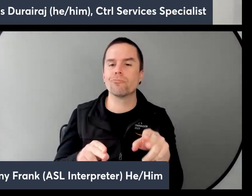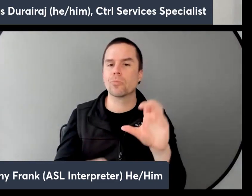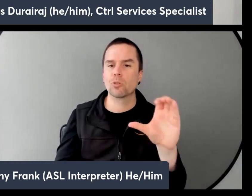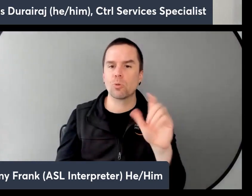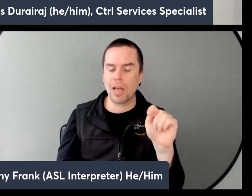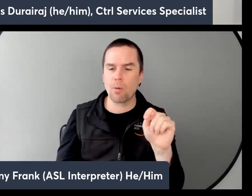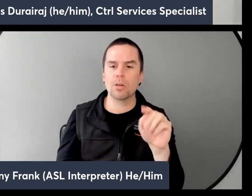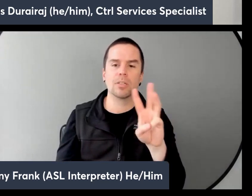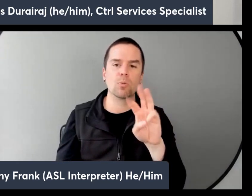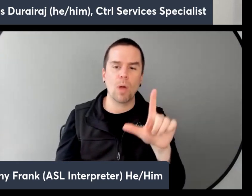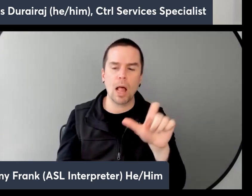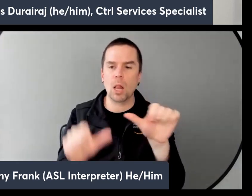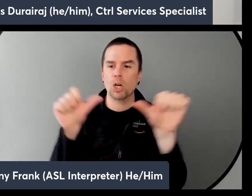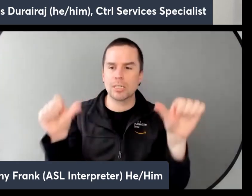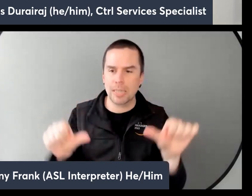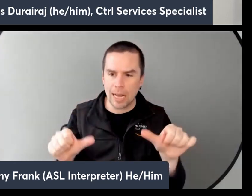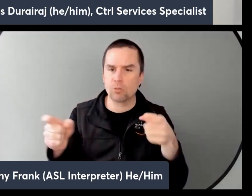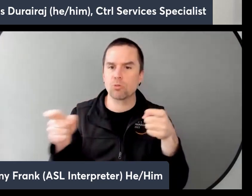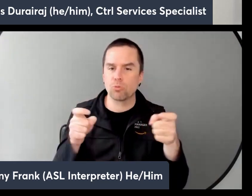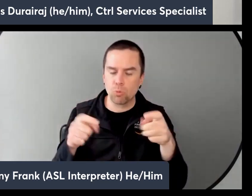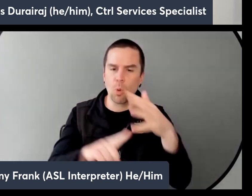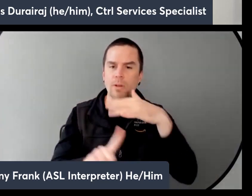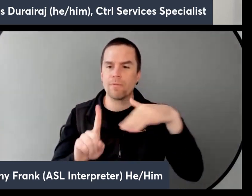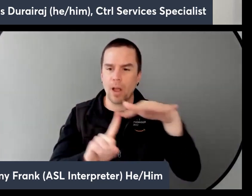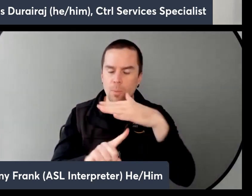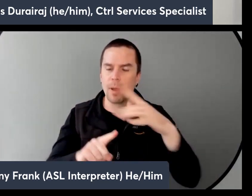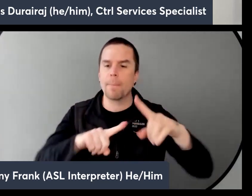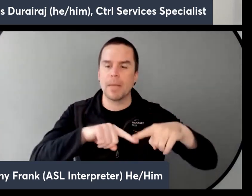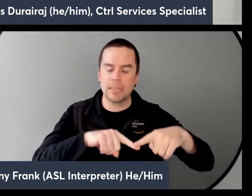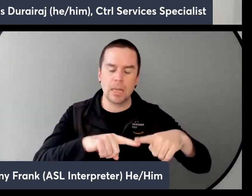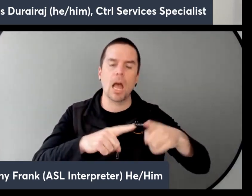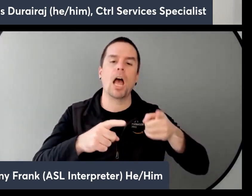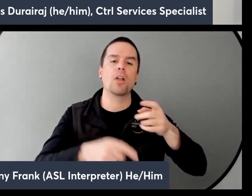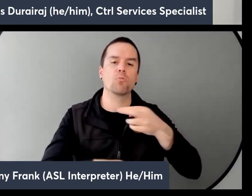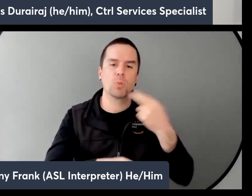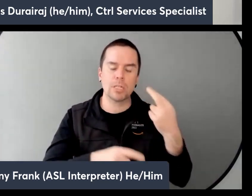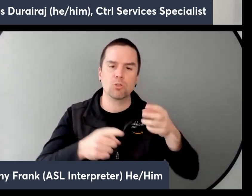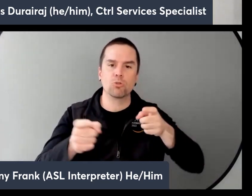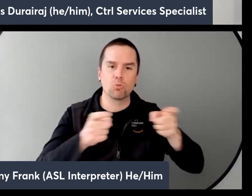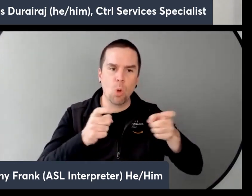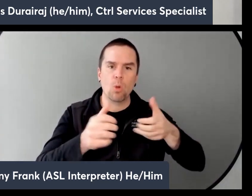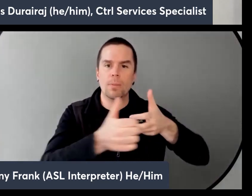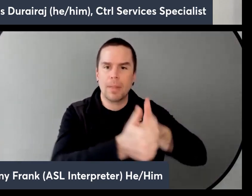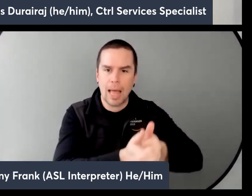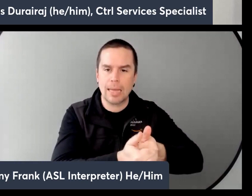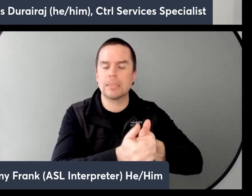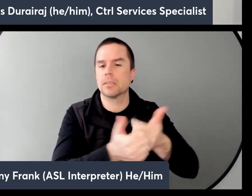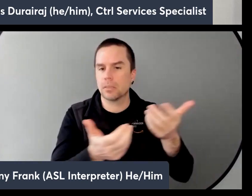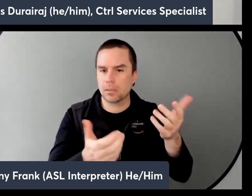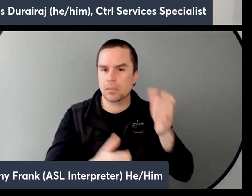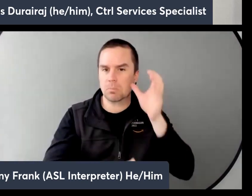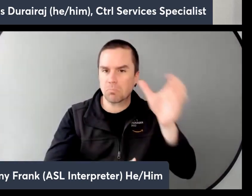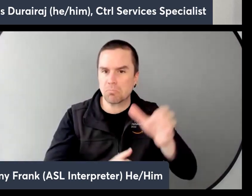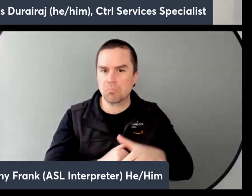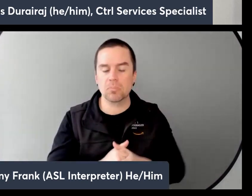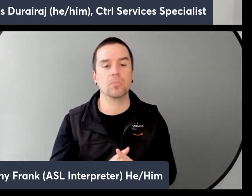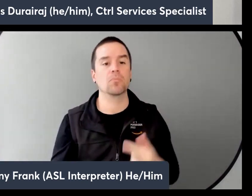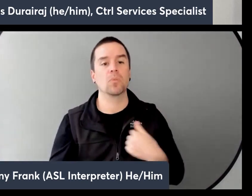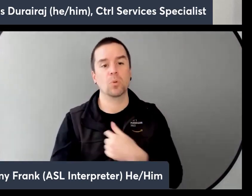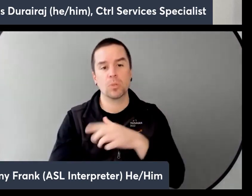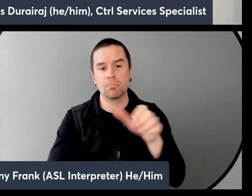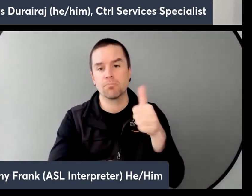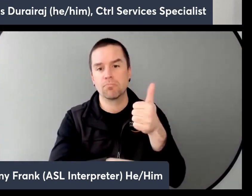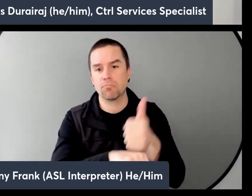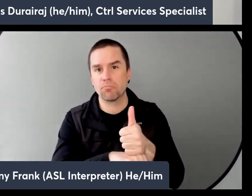multi-account environment based on security and compliance best practices. Control Tower automates setup of a landing